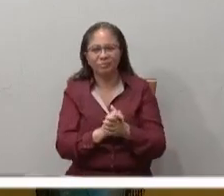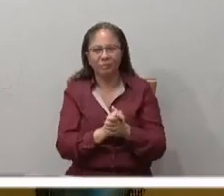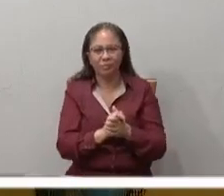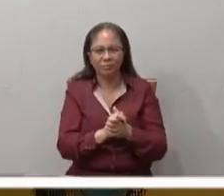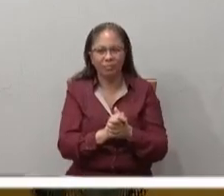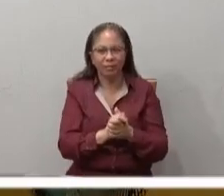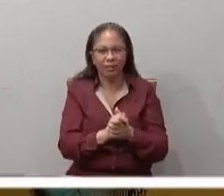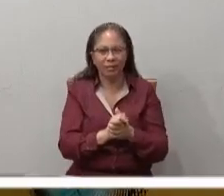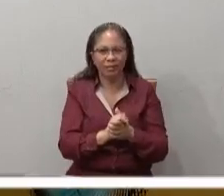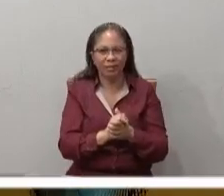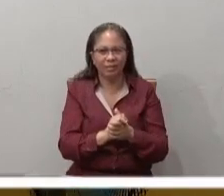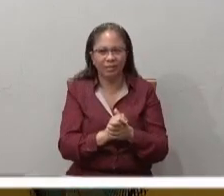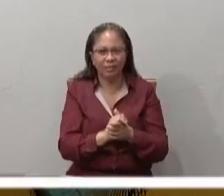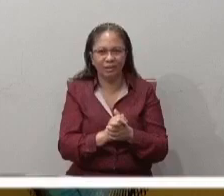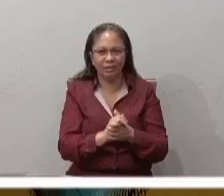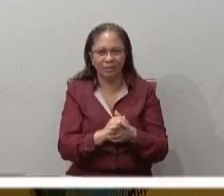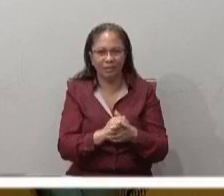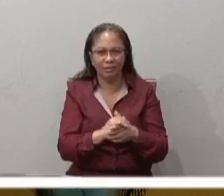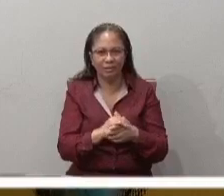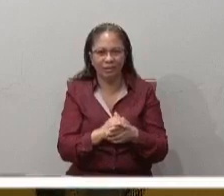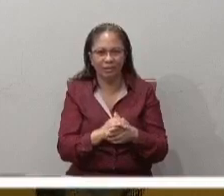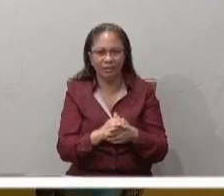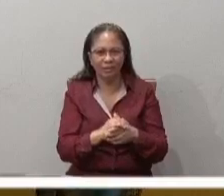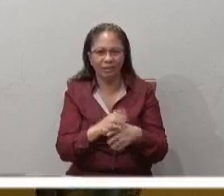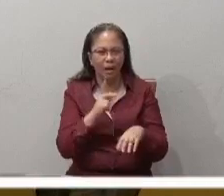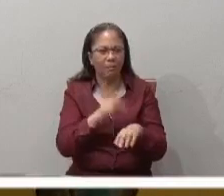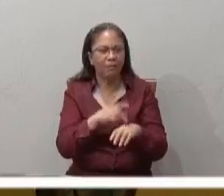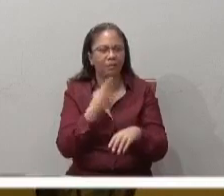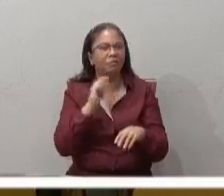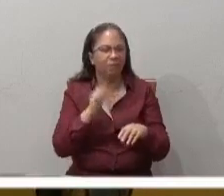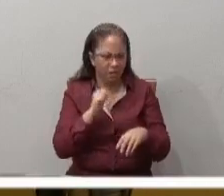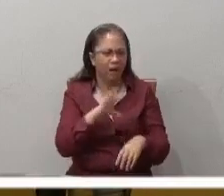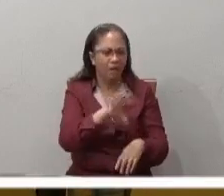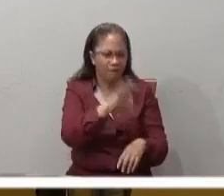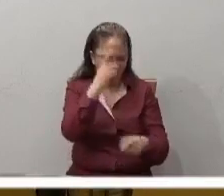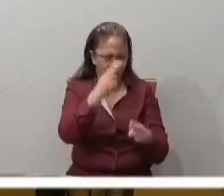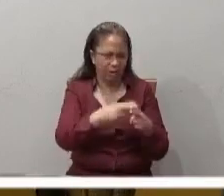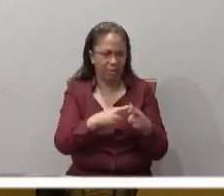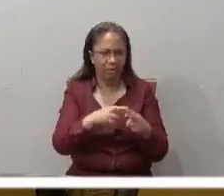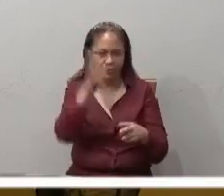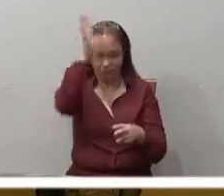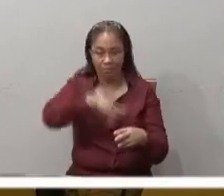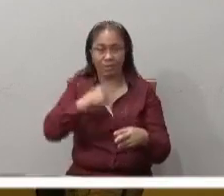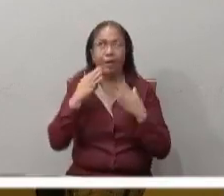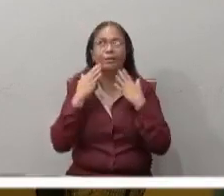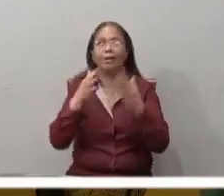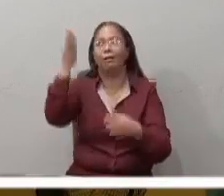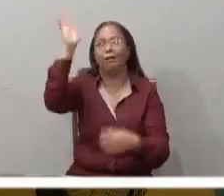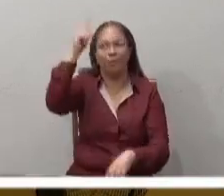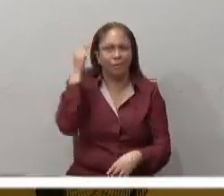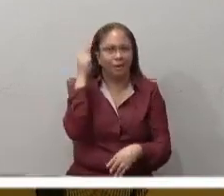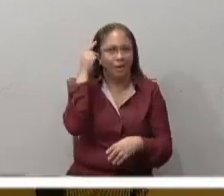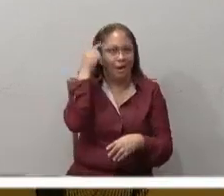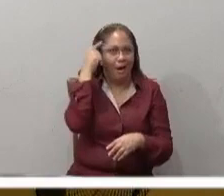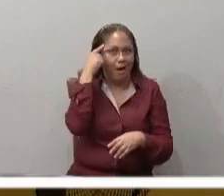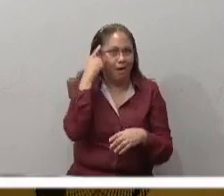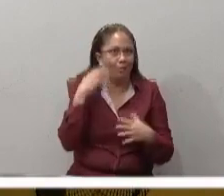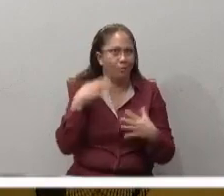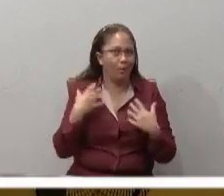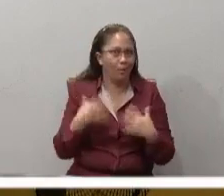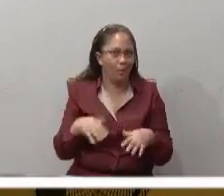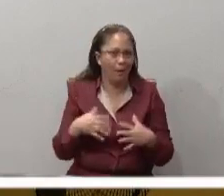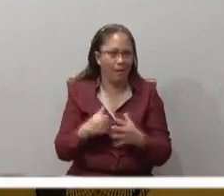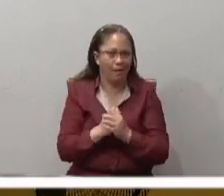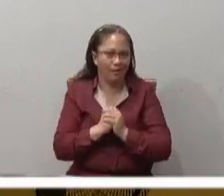And he said, oh, I found your name. He said, oh, thank God. I thought for a moment, but the name, but